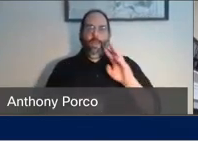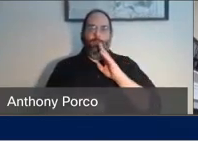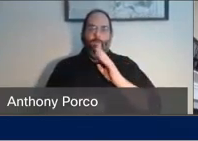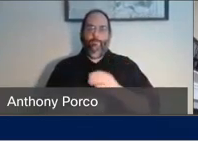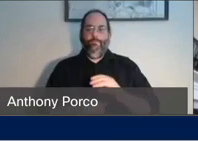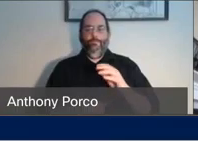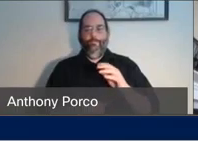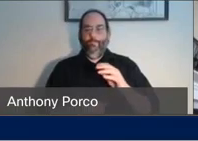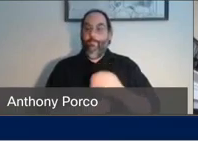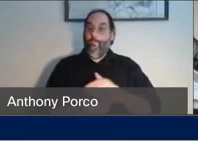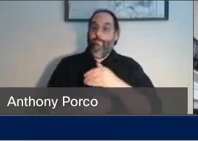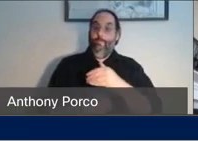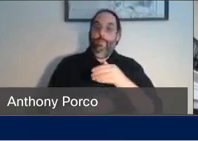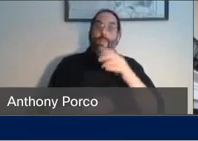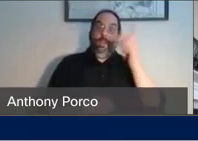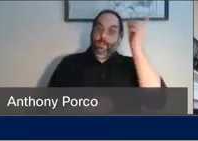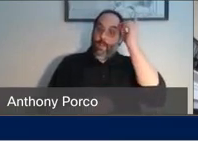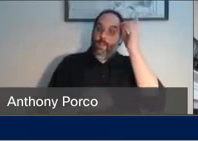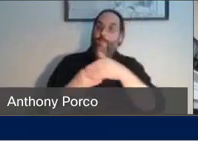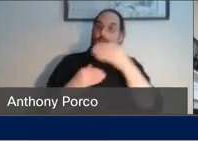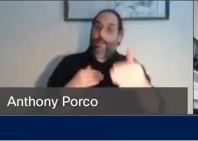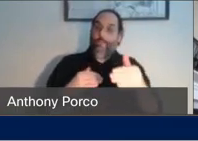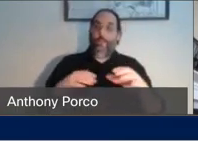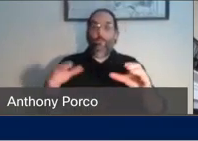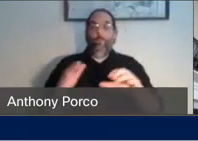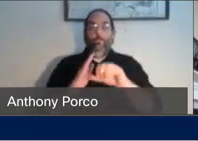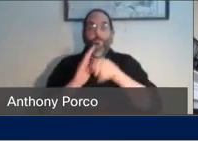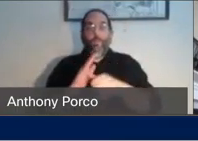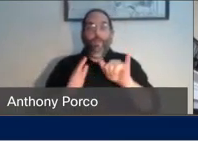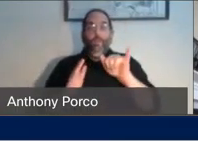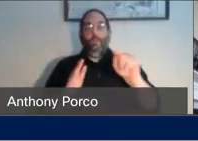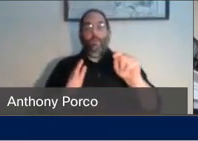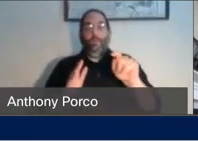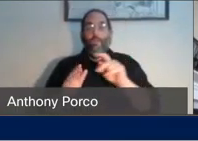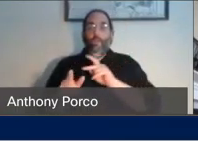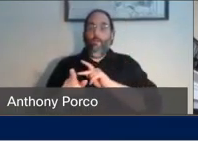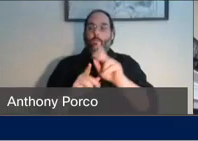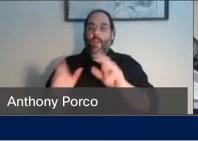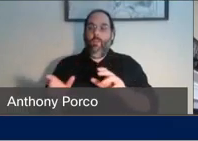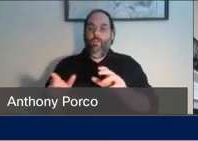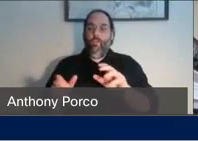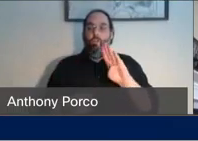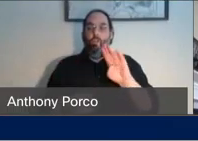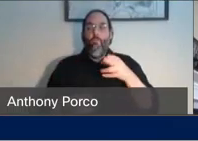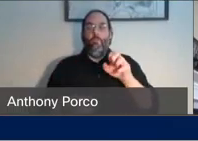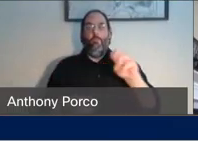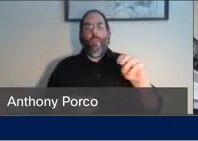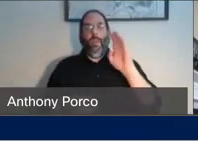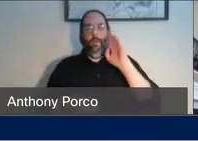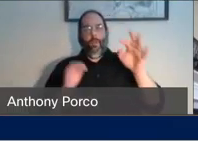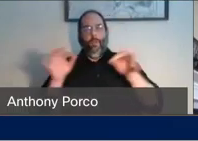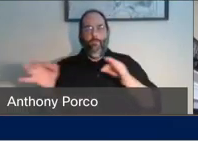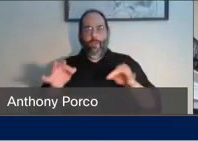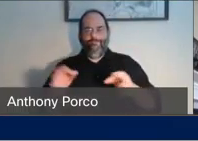All right, next up we have performance highlights from our IT professional, Mr. Serena's Beam.